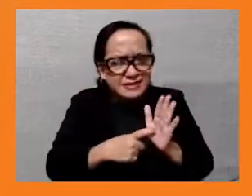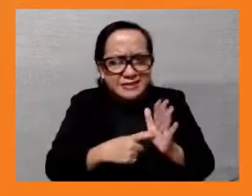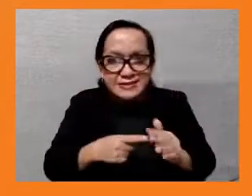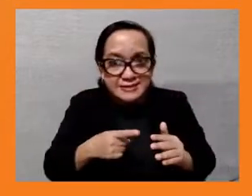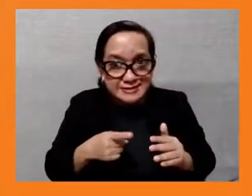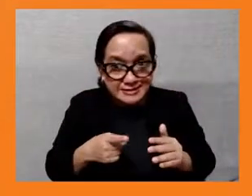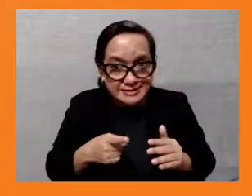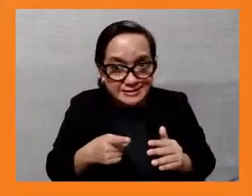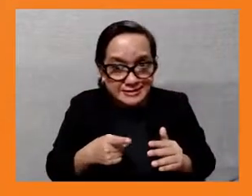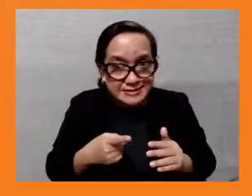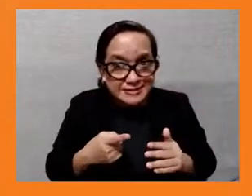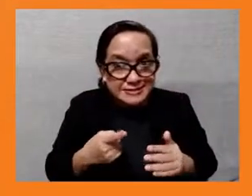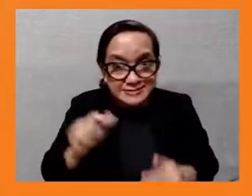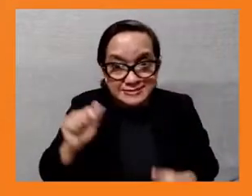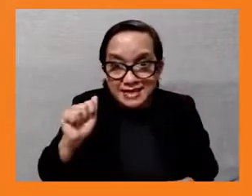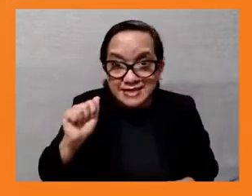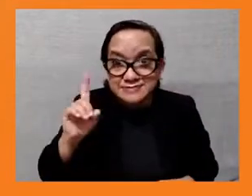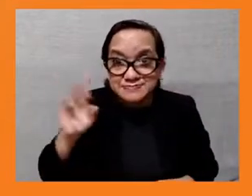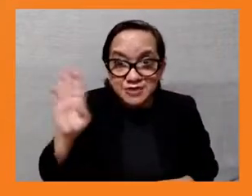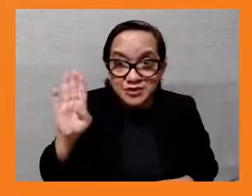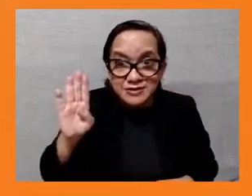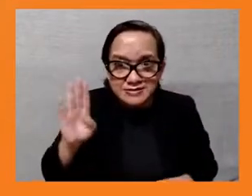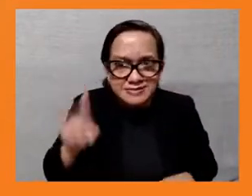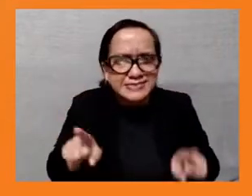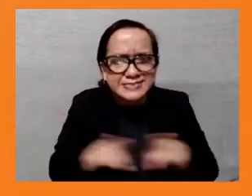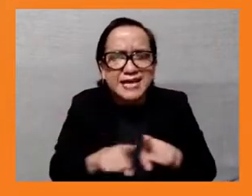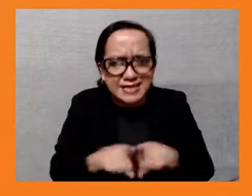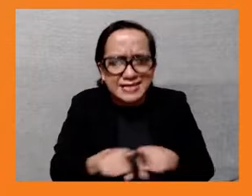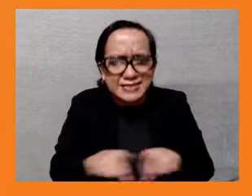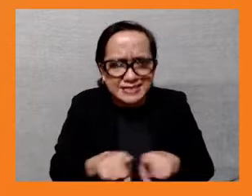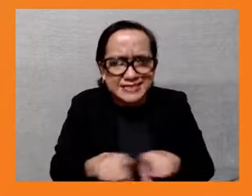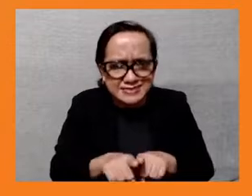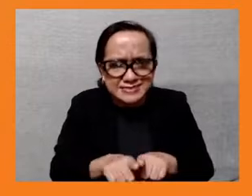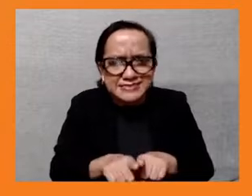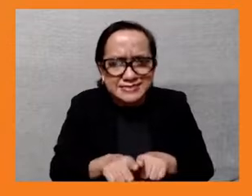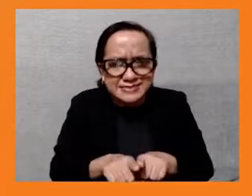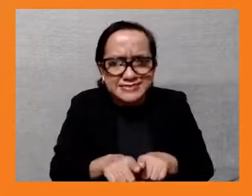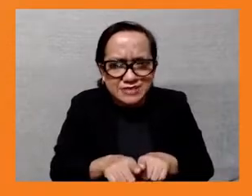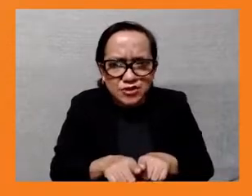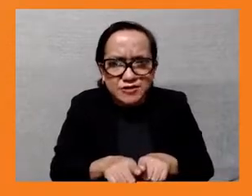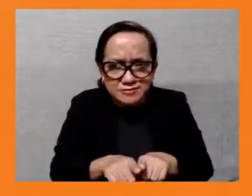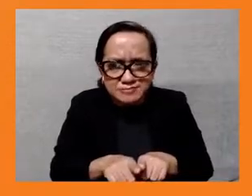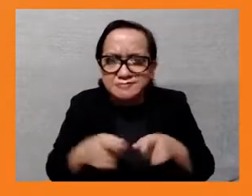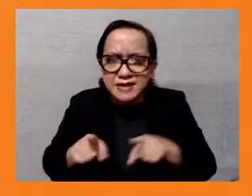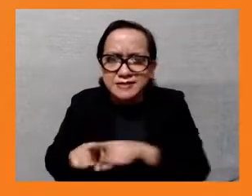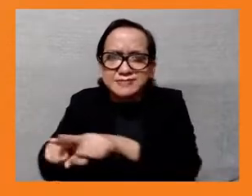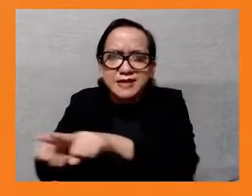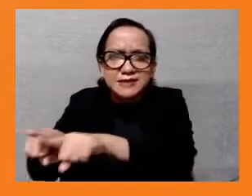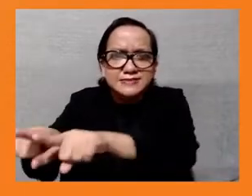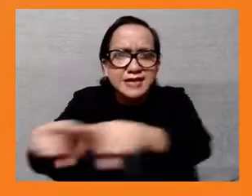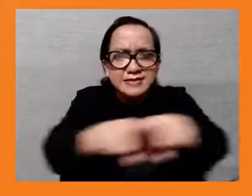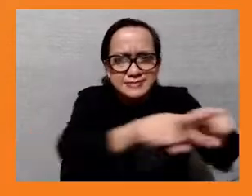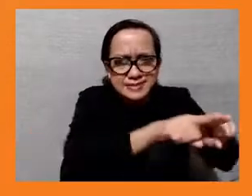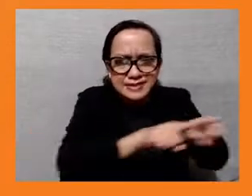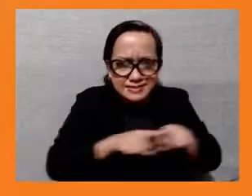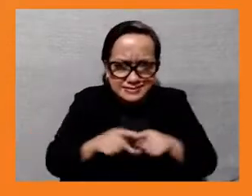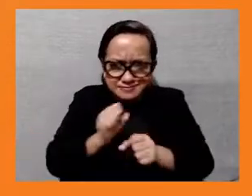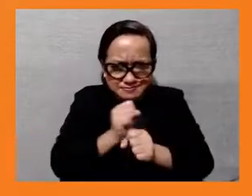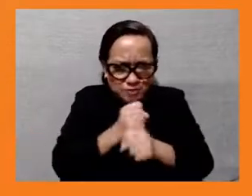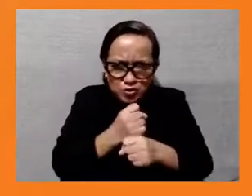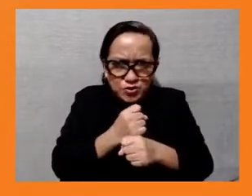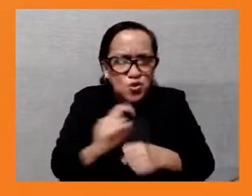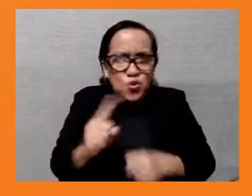approach that prioritizes waste reduction, waste minimization, recycling. Of course, there are residuals, which